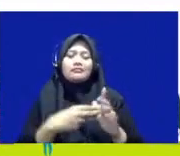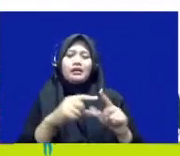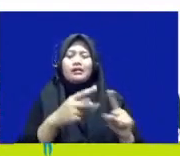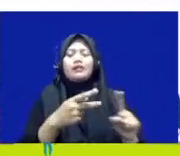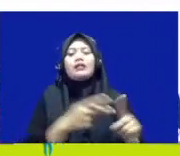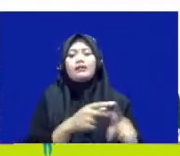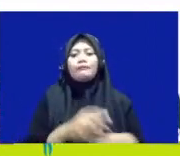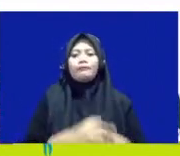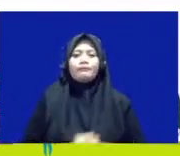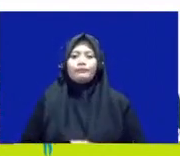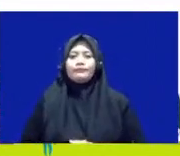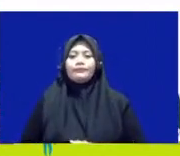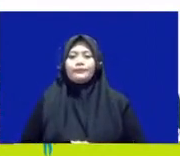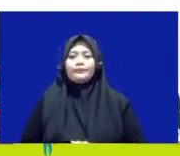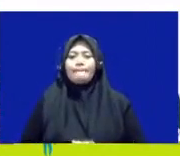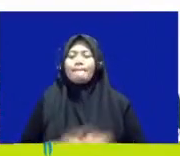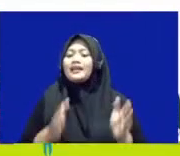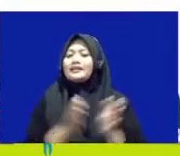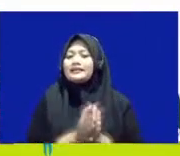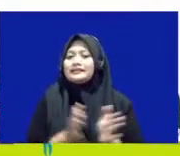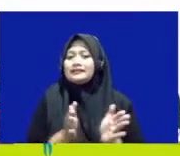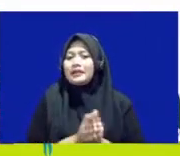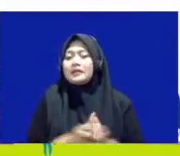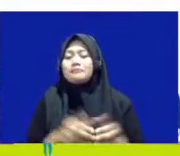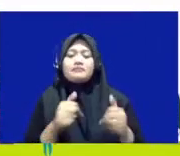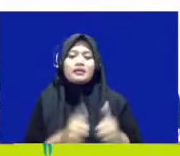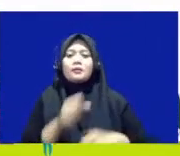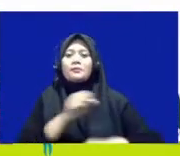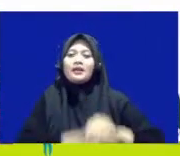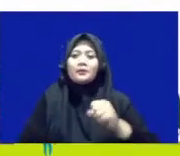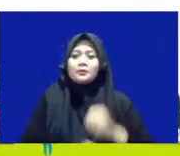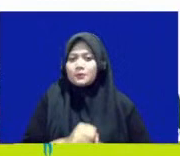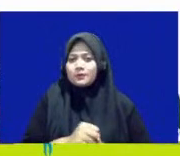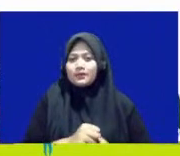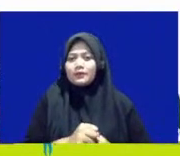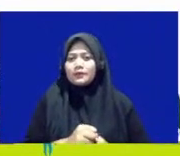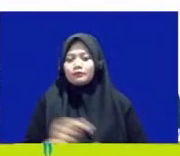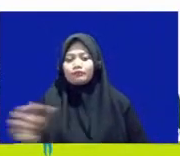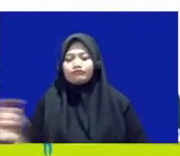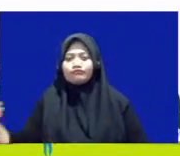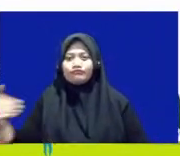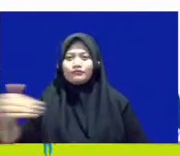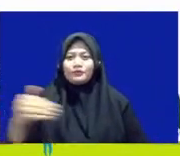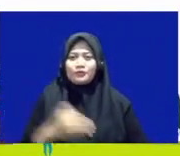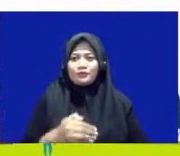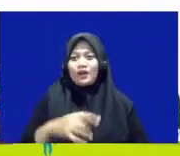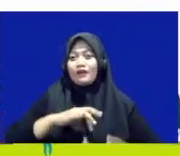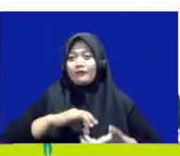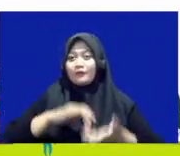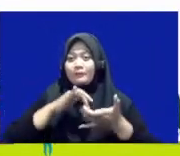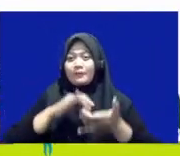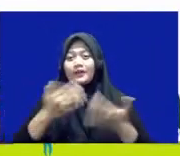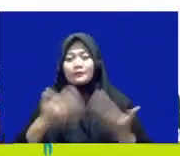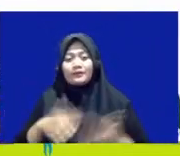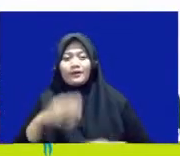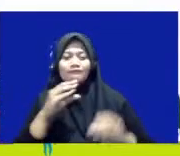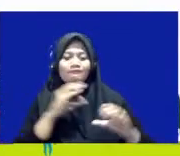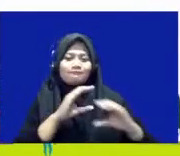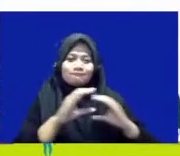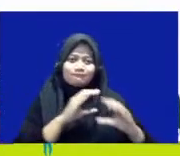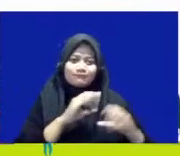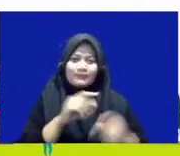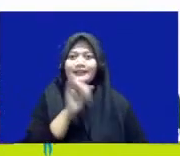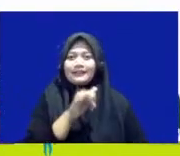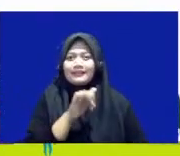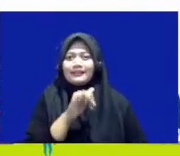more formal visits that we have been discussing. So I think, yes, we might be onto something here. Thank